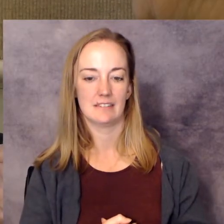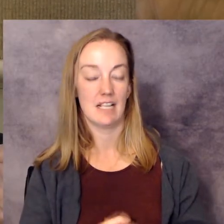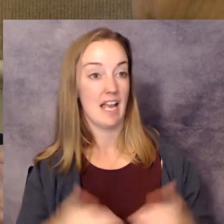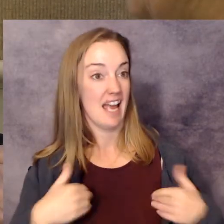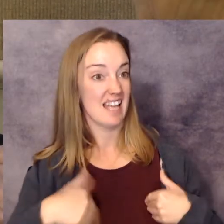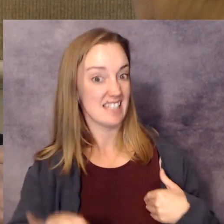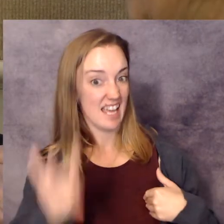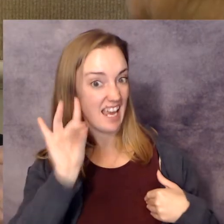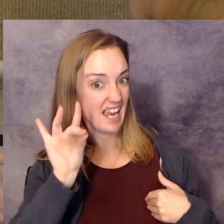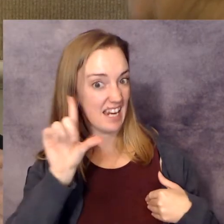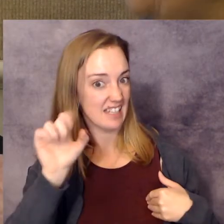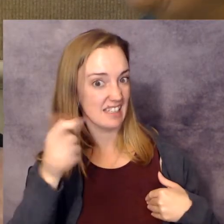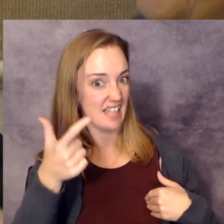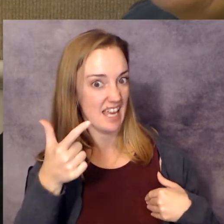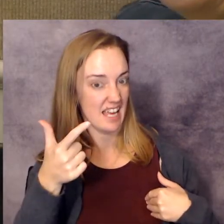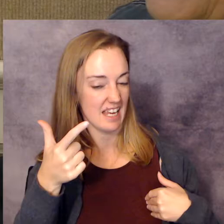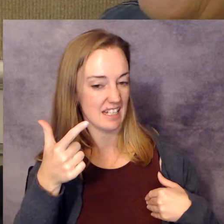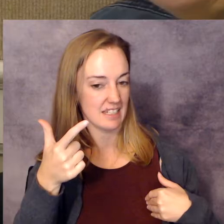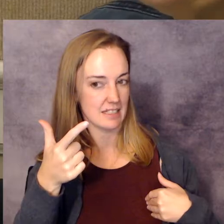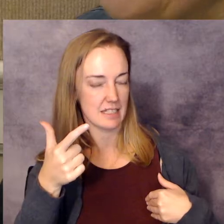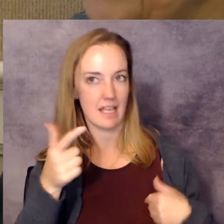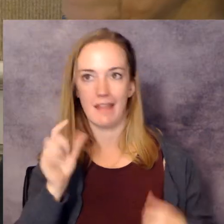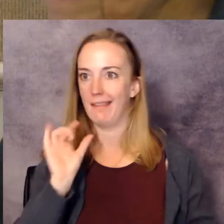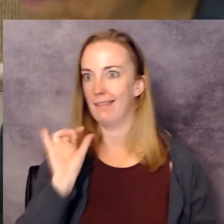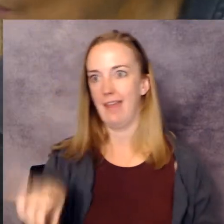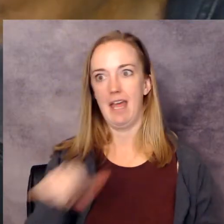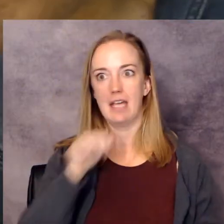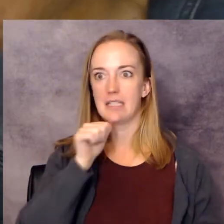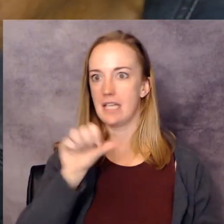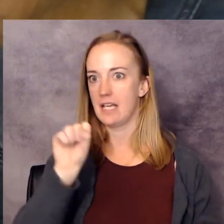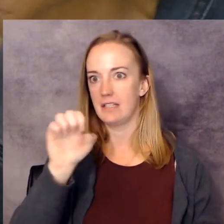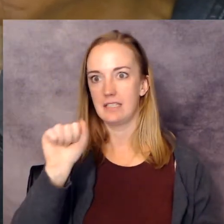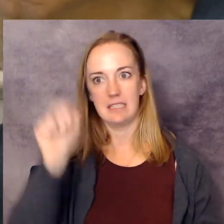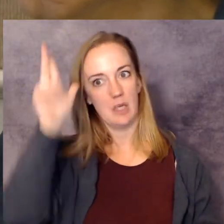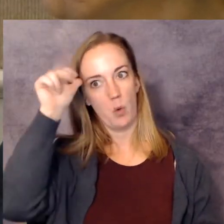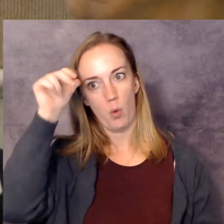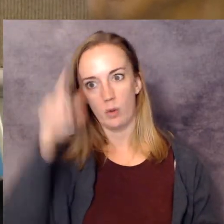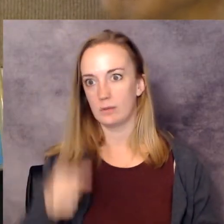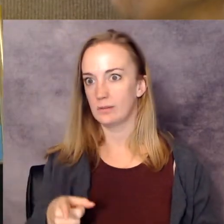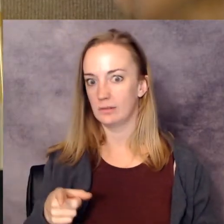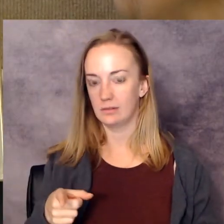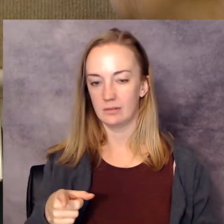And it has 8 legs. That's not a seahorse.